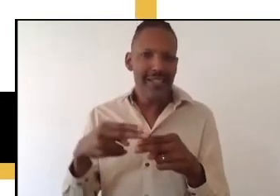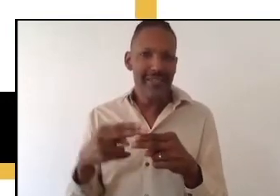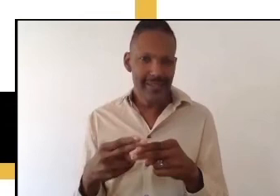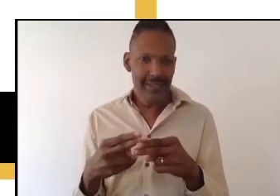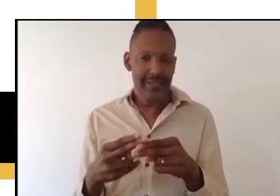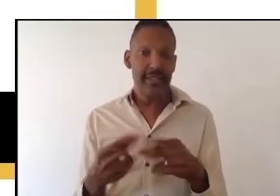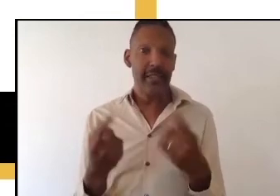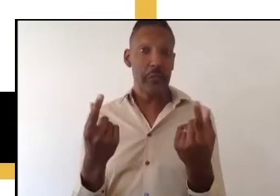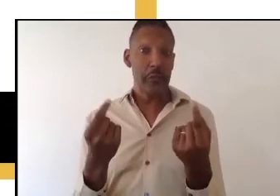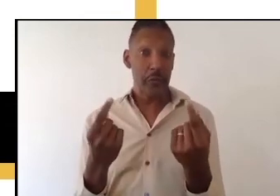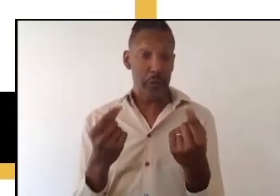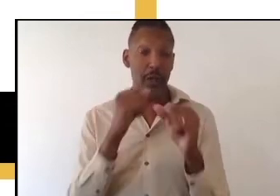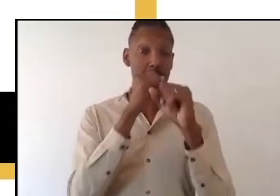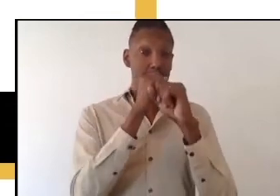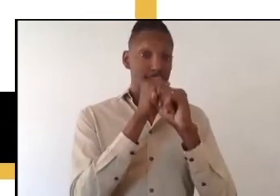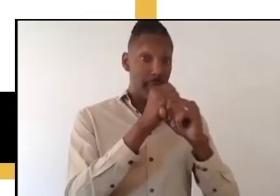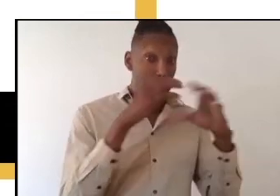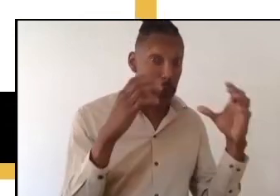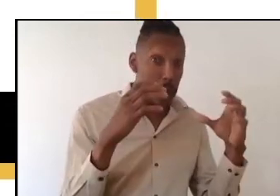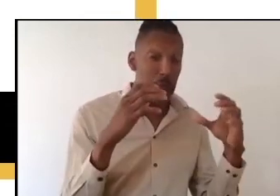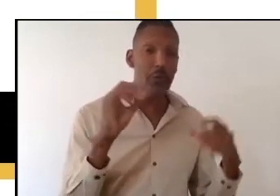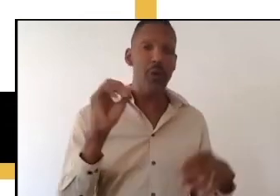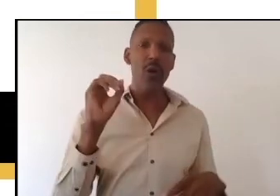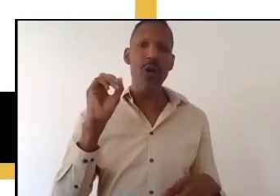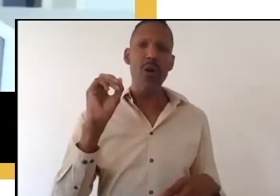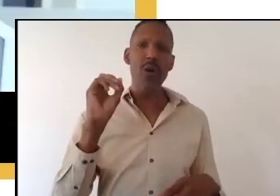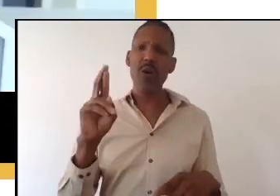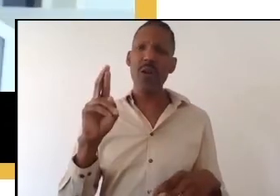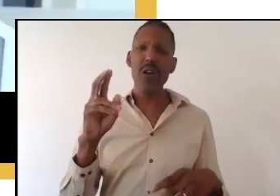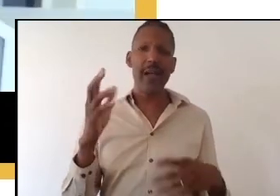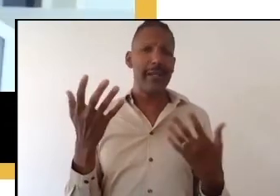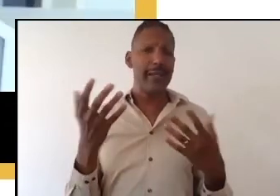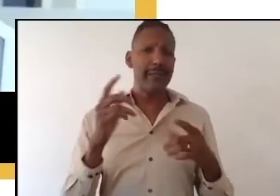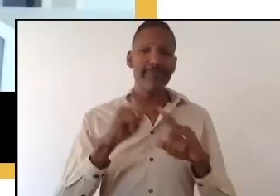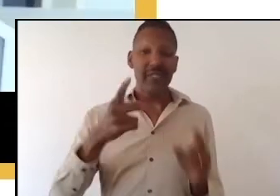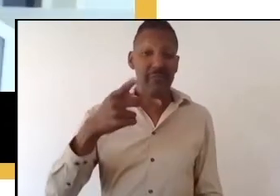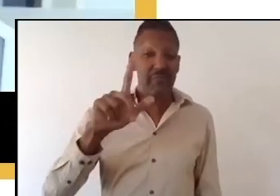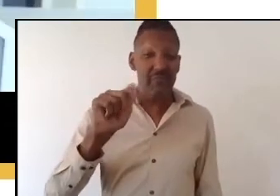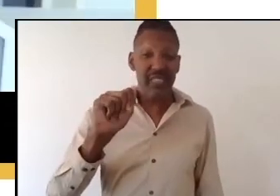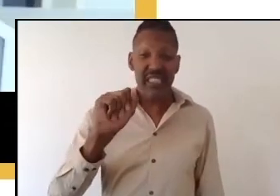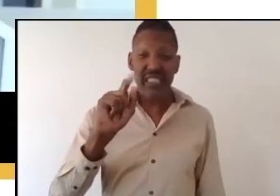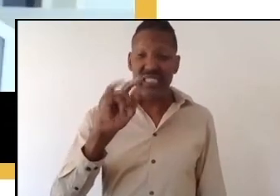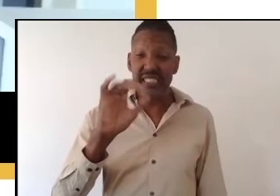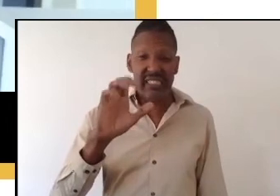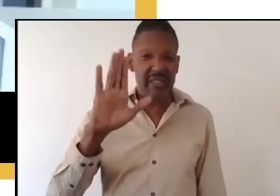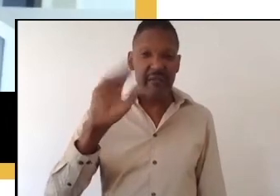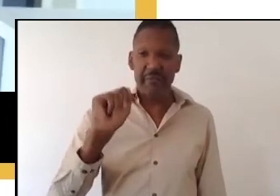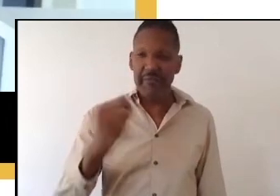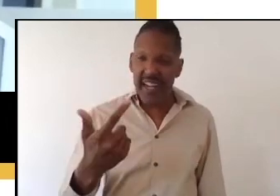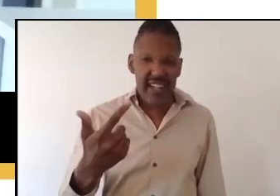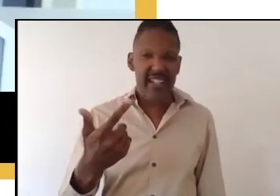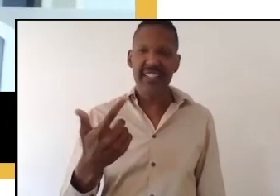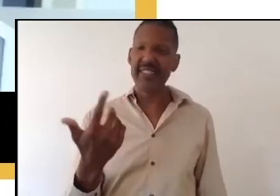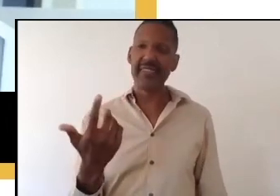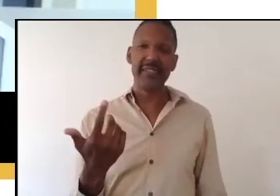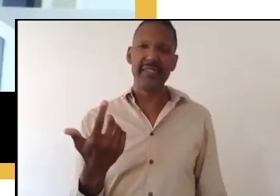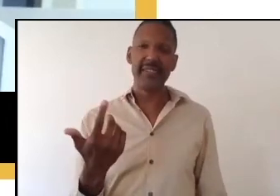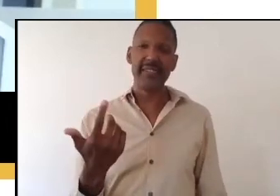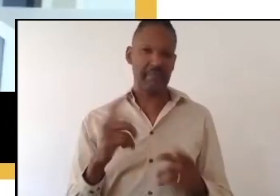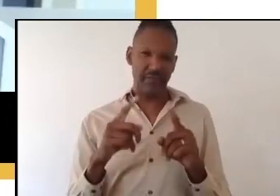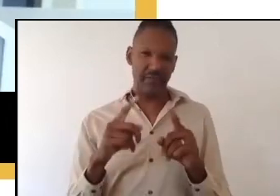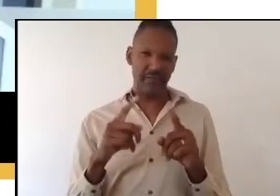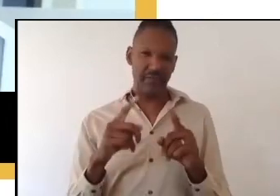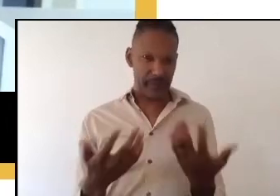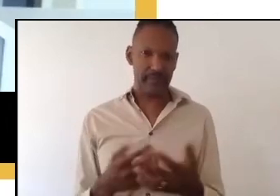or zip-closed plastic bag to each side of the hanger. You know, I don't like to interrupt the narrative by saying they should